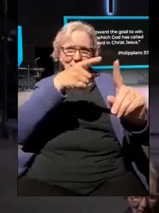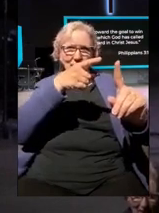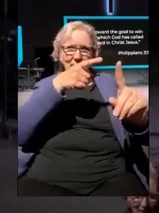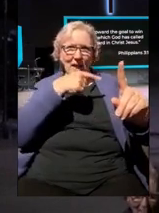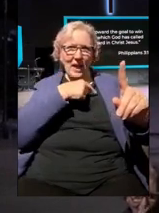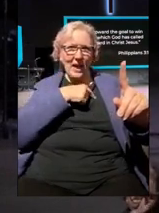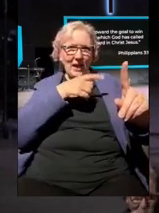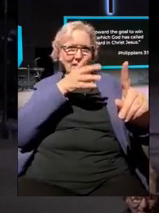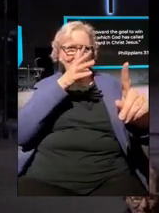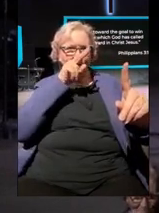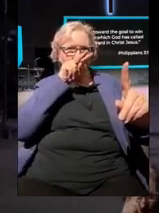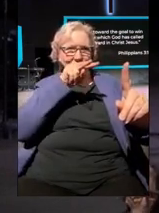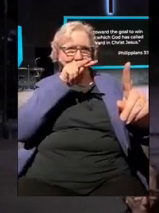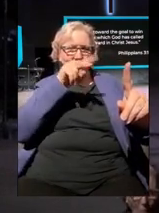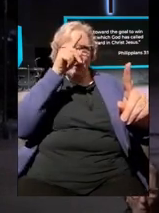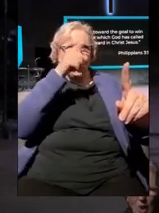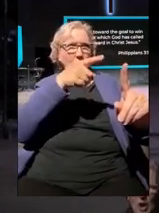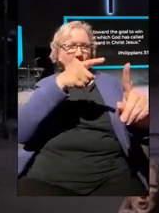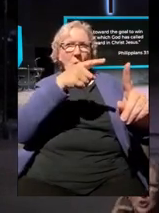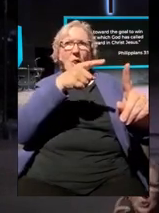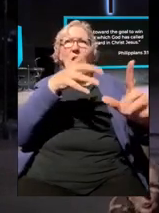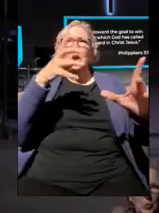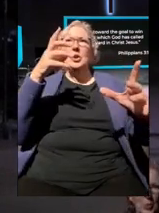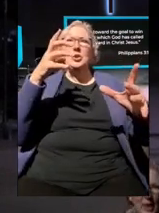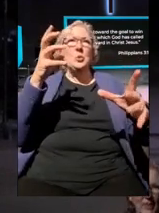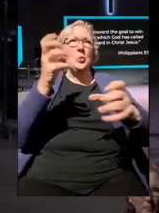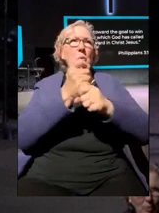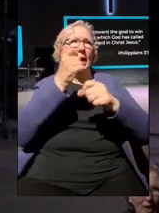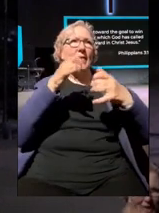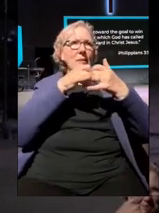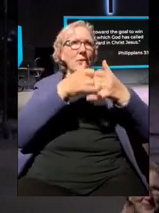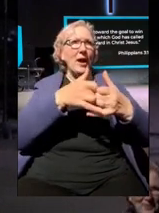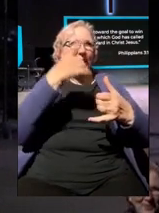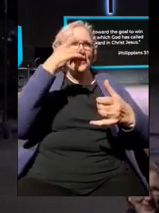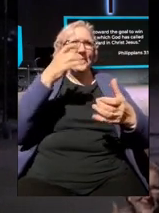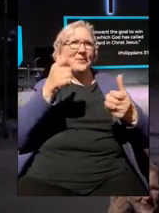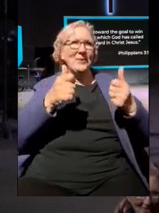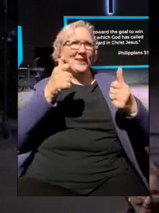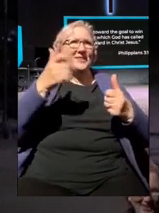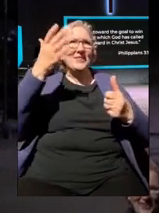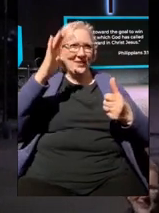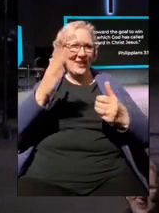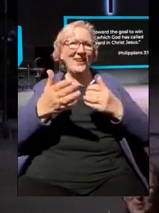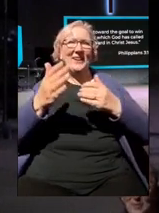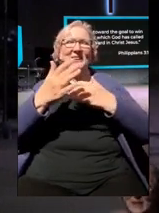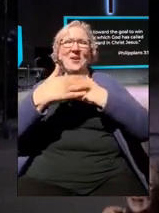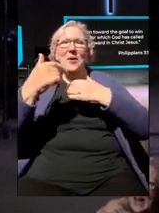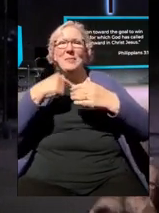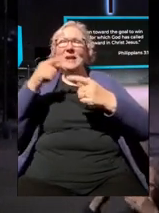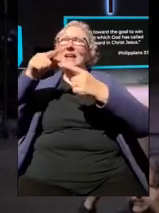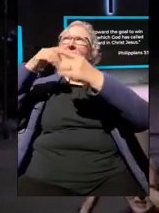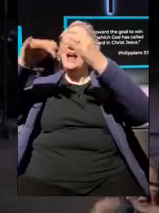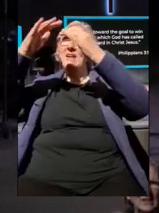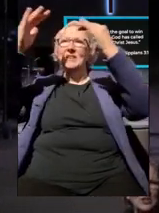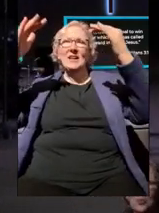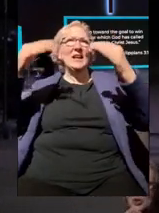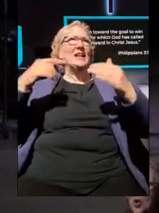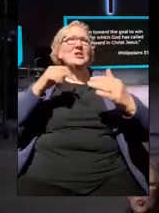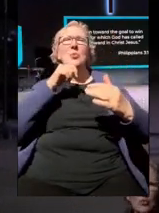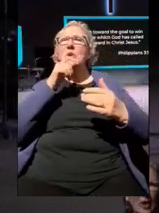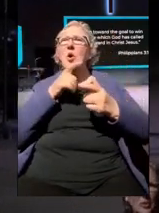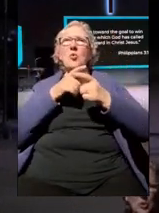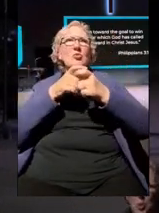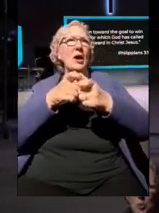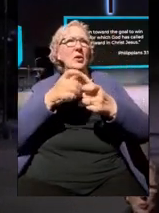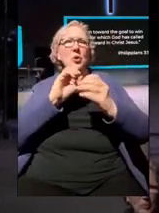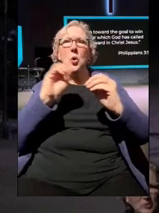has called me heavenward in Christ Jesus." So we don't run aimlessly. We run with